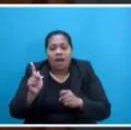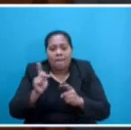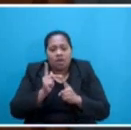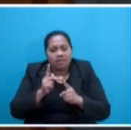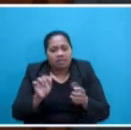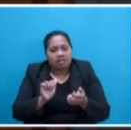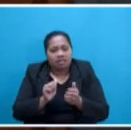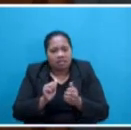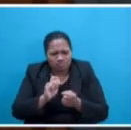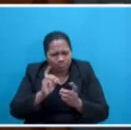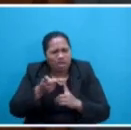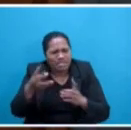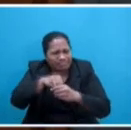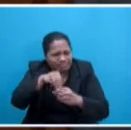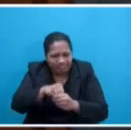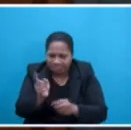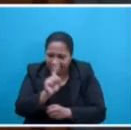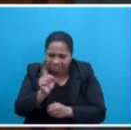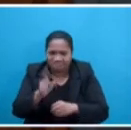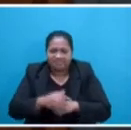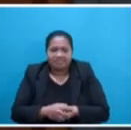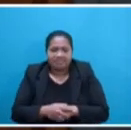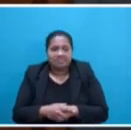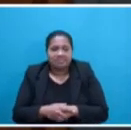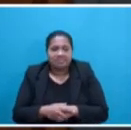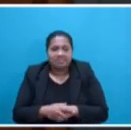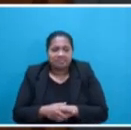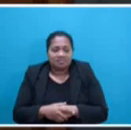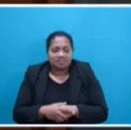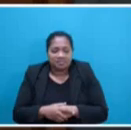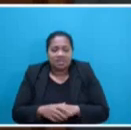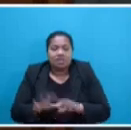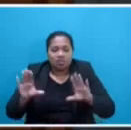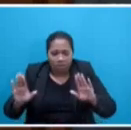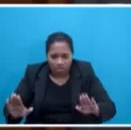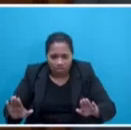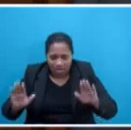John 16:21, and he took the children in his arms and blessed them. Order.